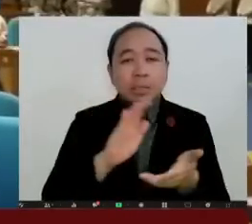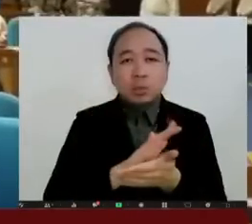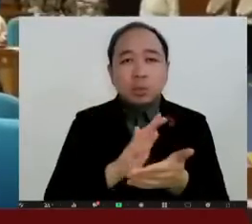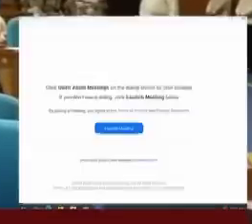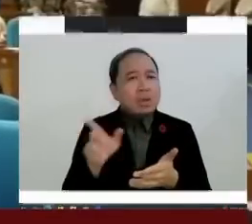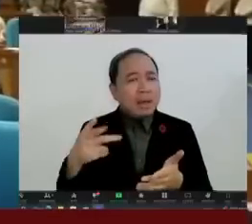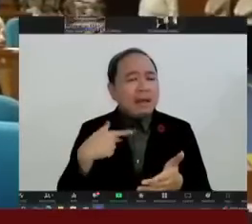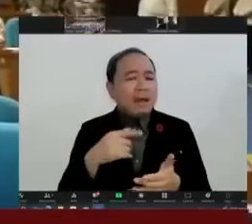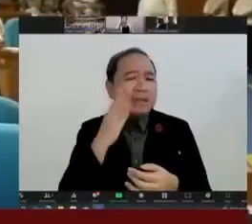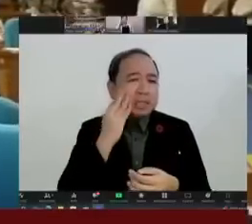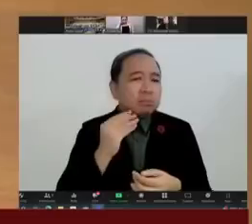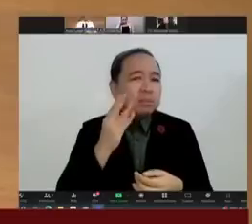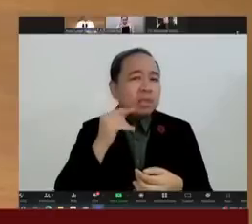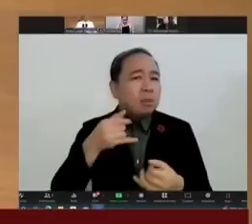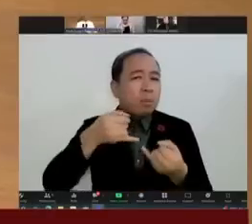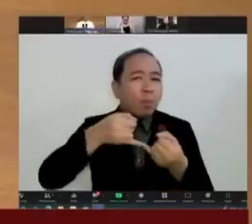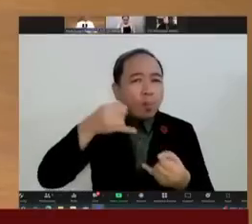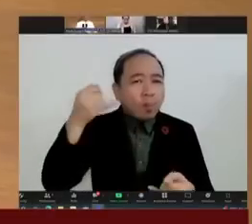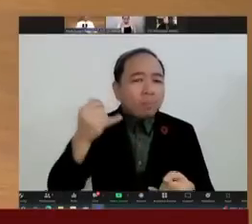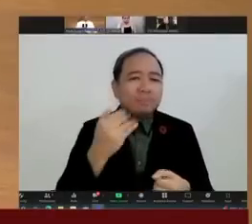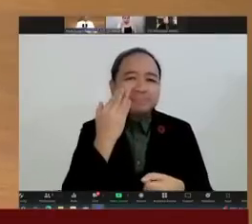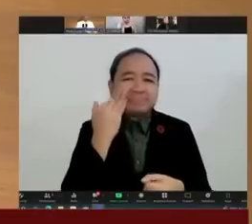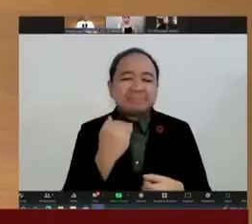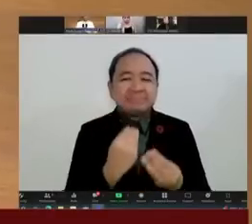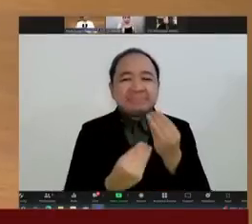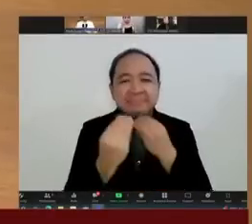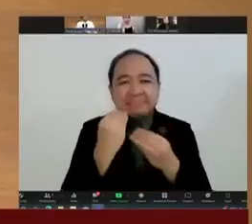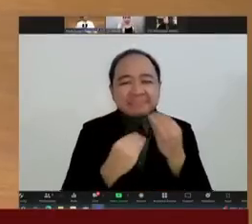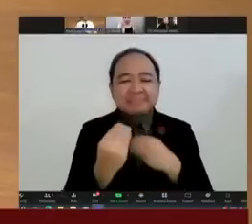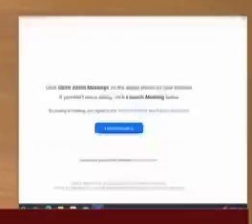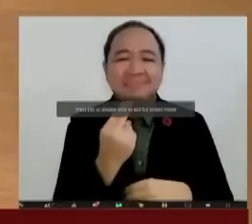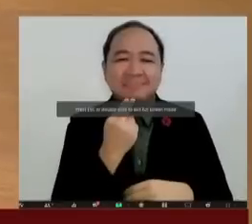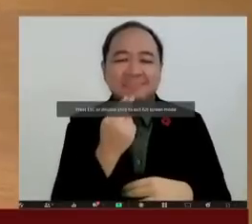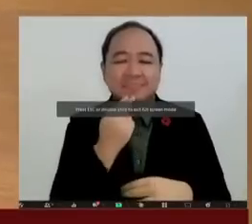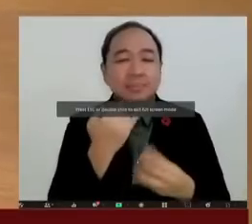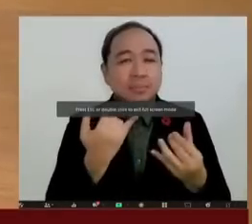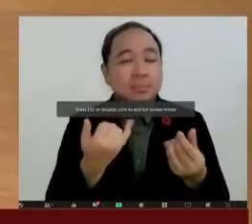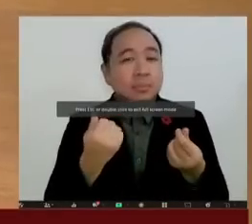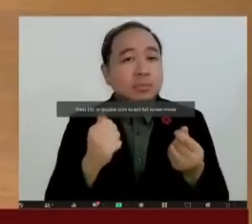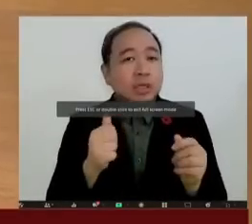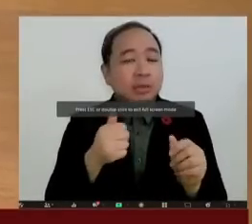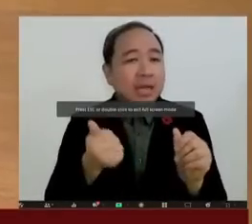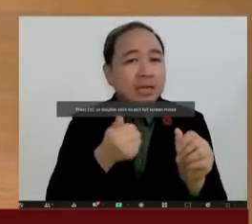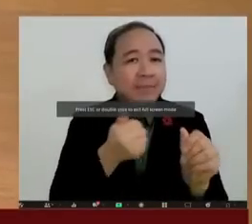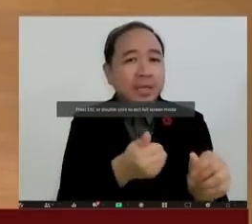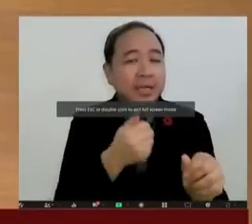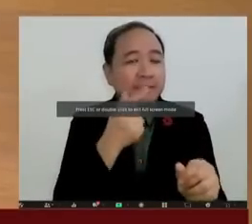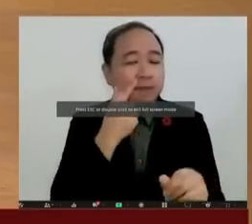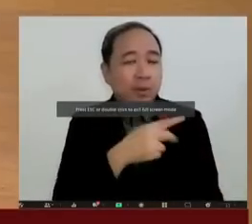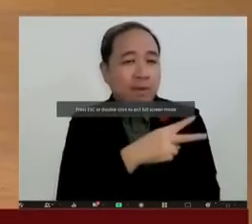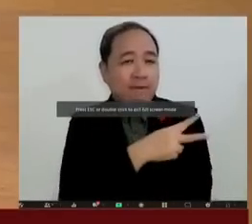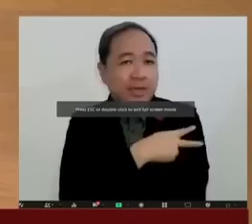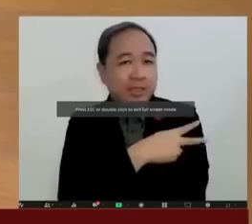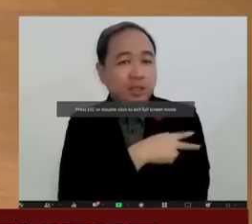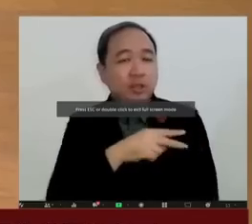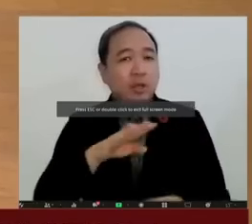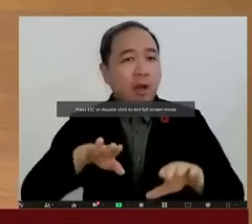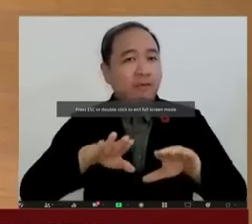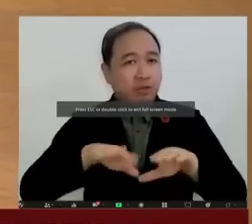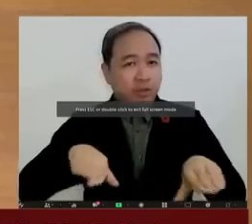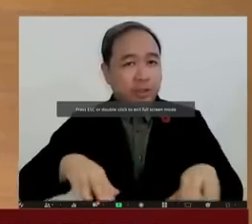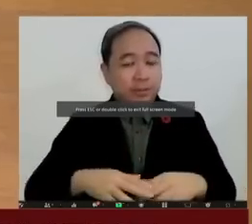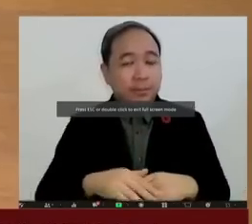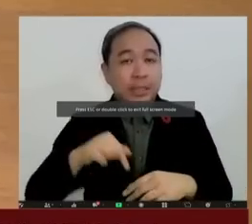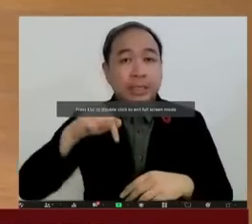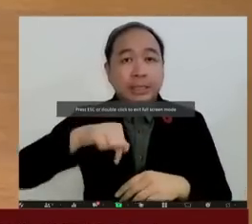and severe malnutrition. We are catching up on the routine vaccinations of our children. As of this year,